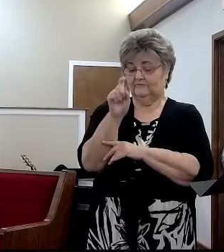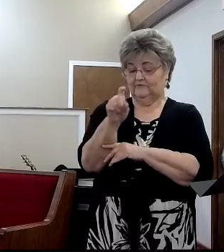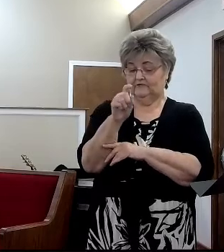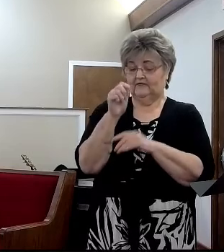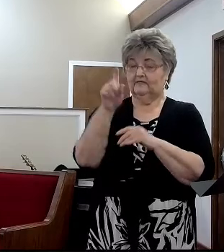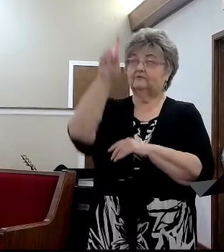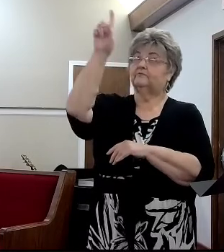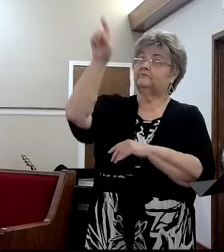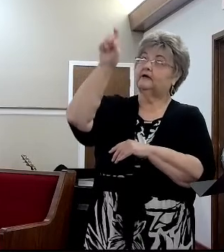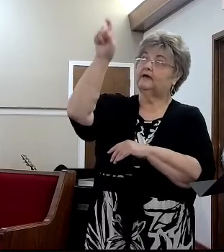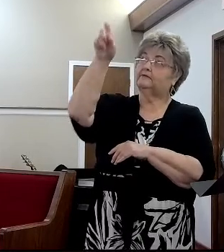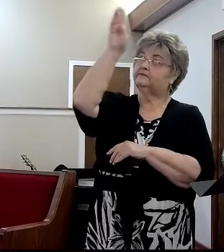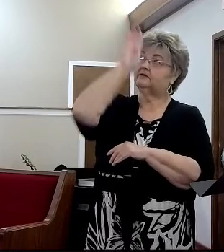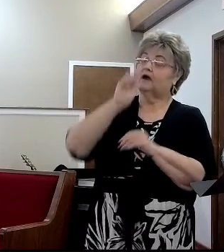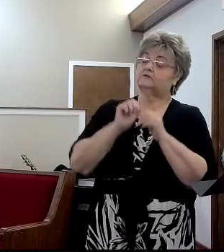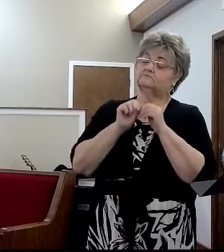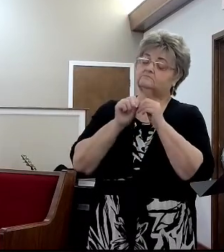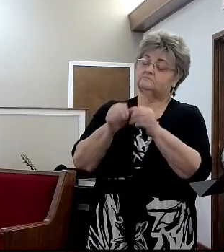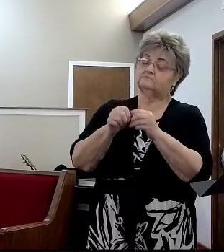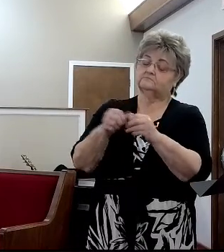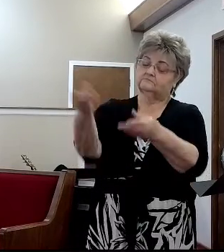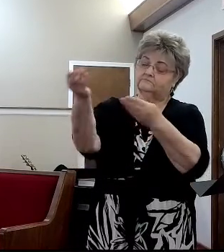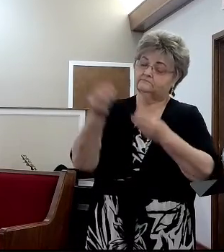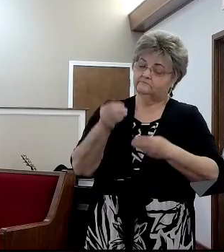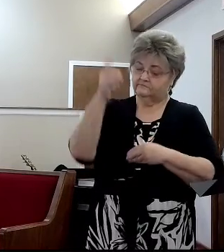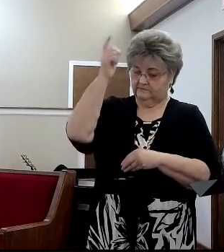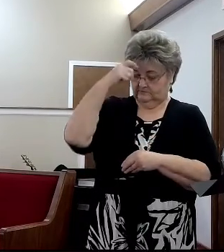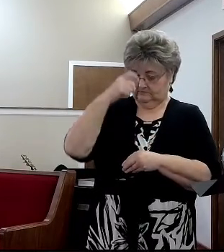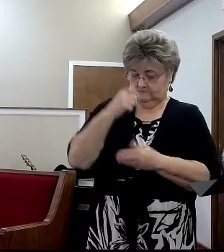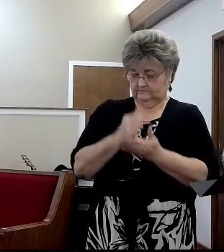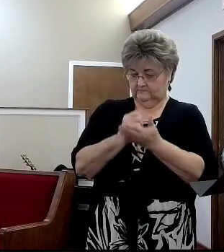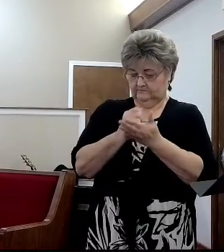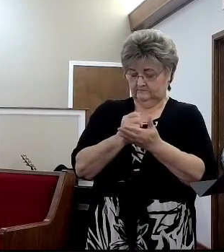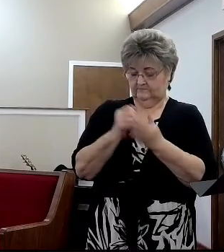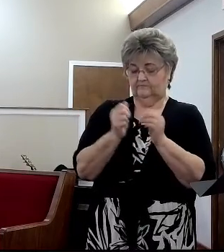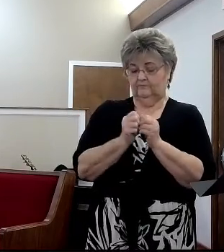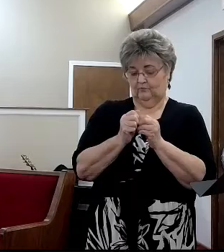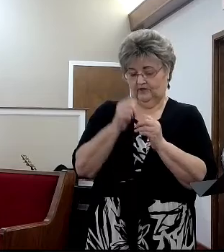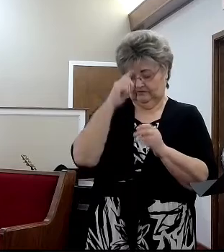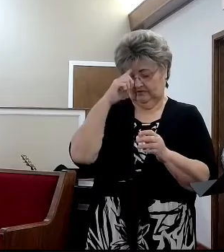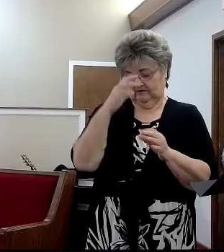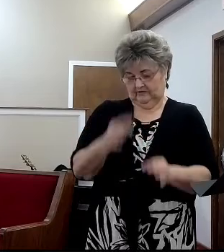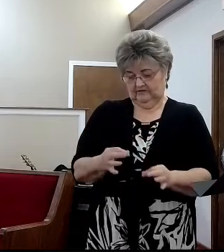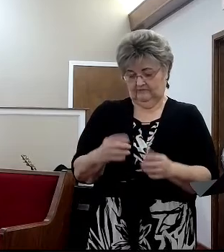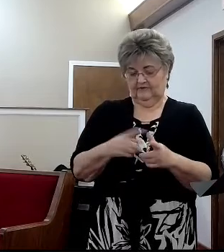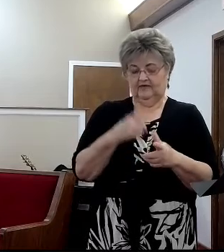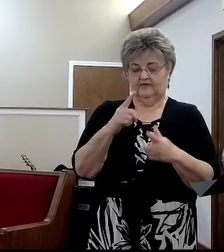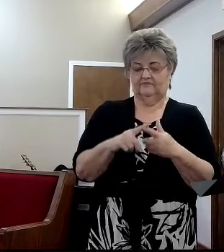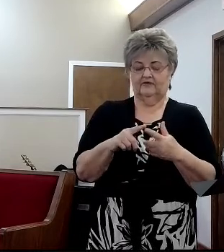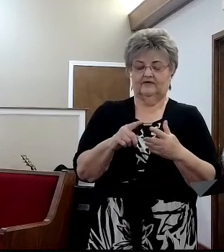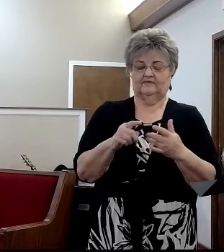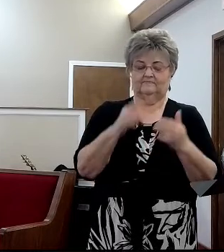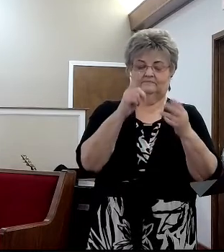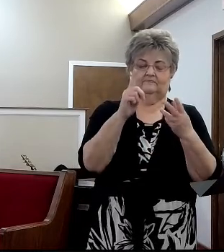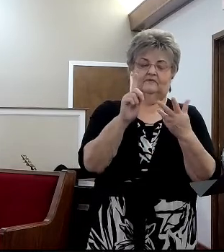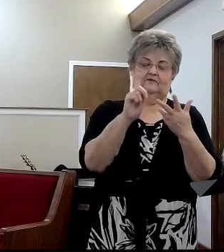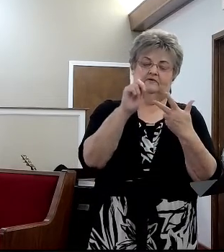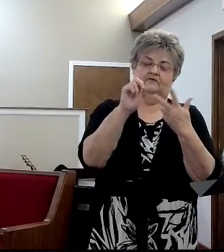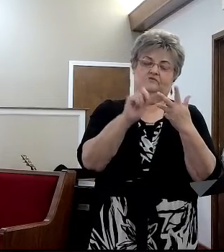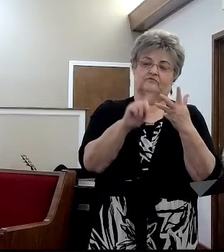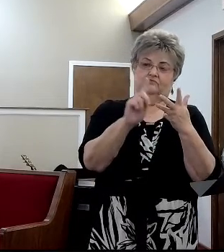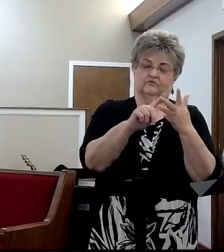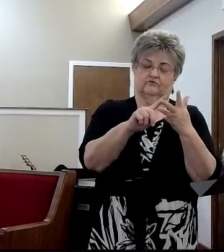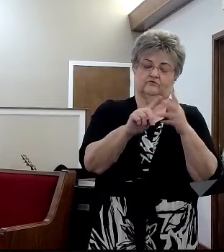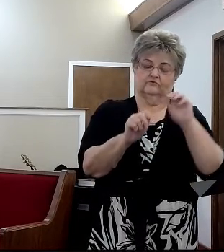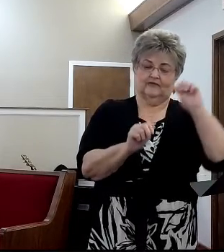for that wisdom to help us through those decisions. And then the third A in the AAA process is apply